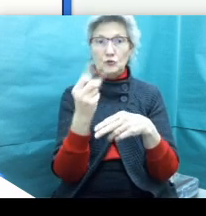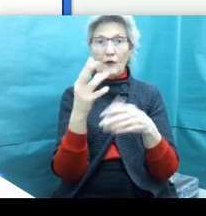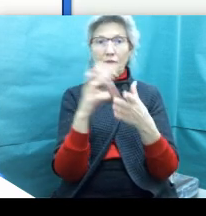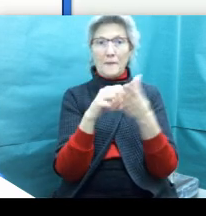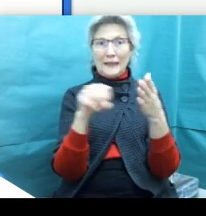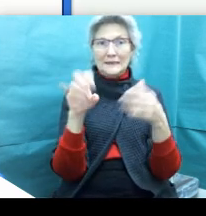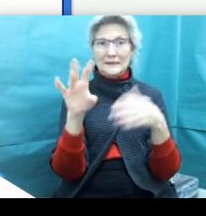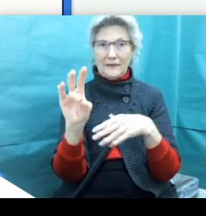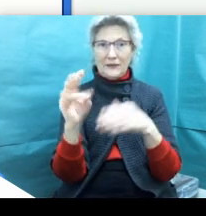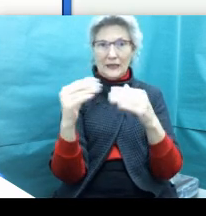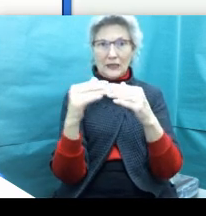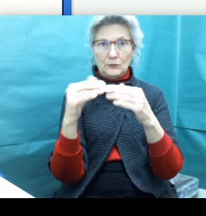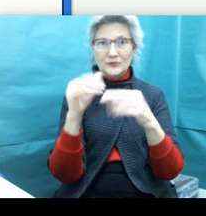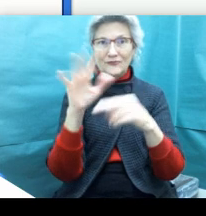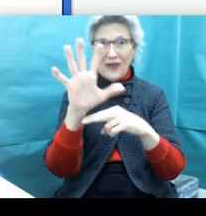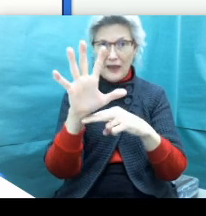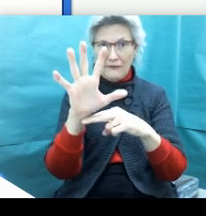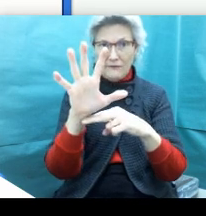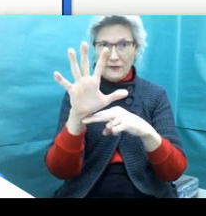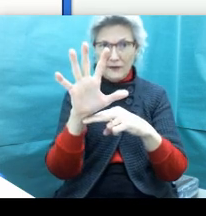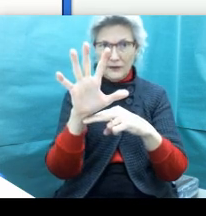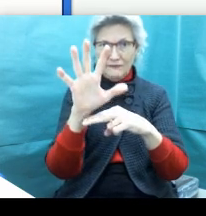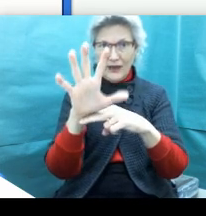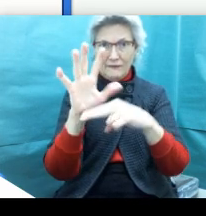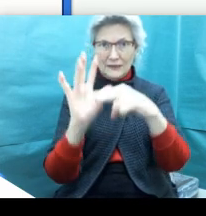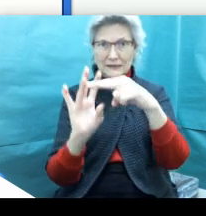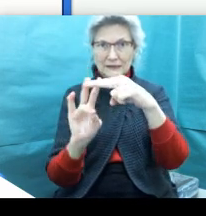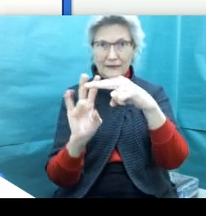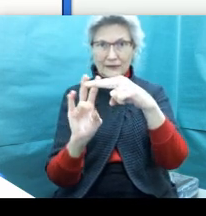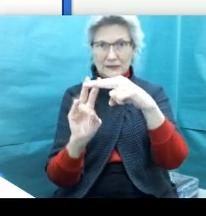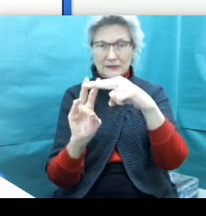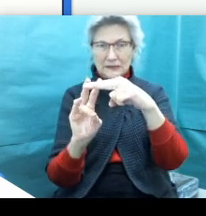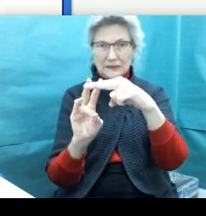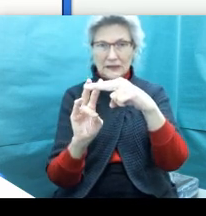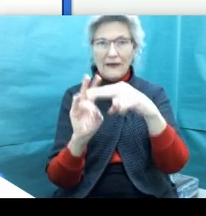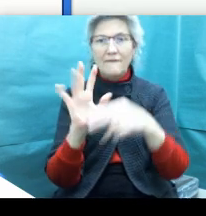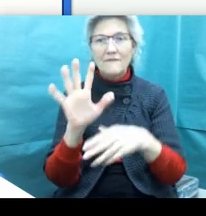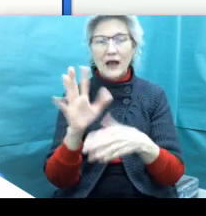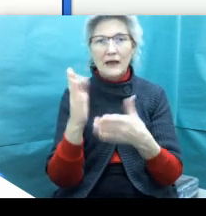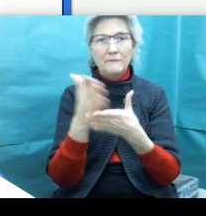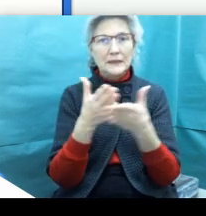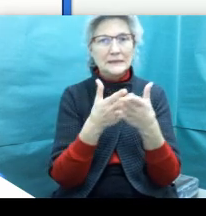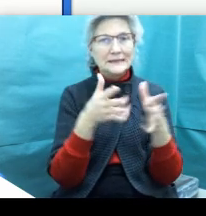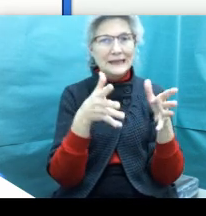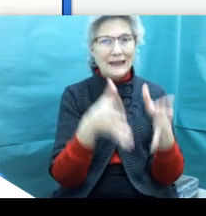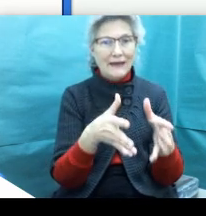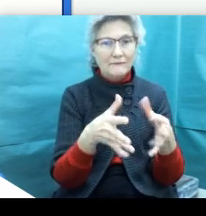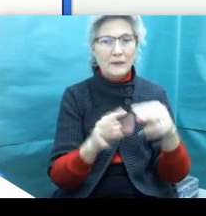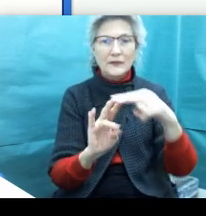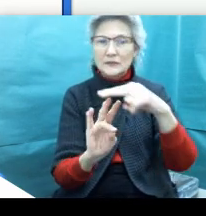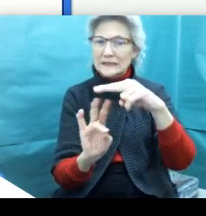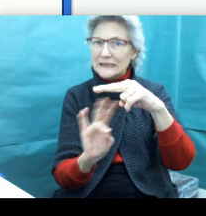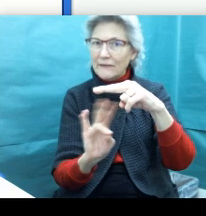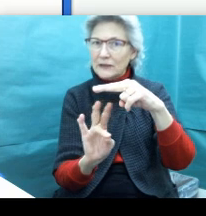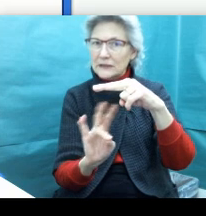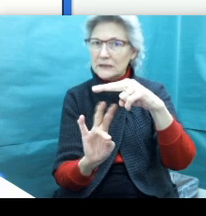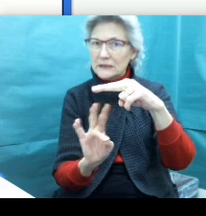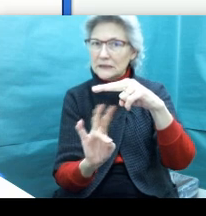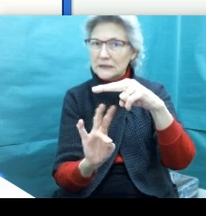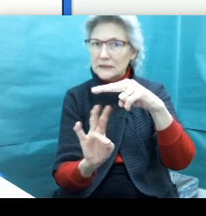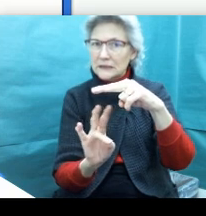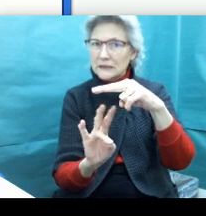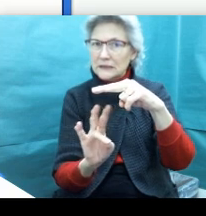minus 7 is 5. So I have 5 pieces left over, but those pieces are